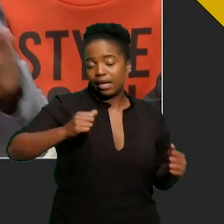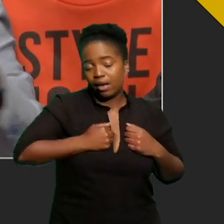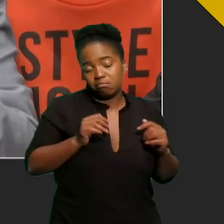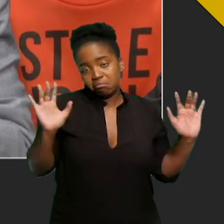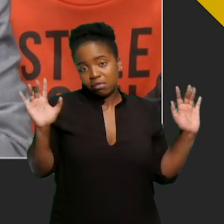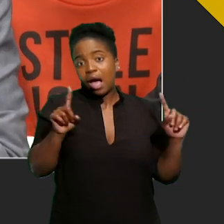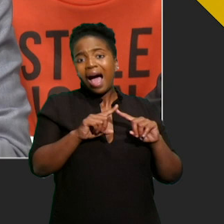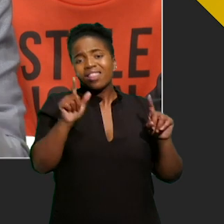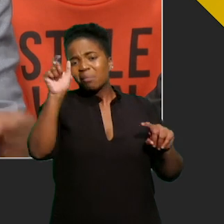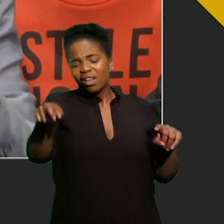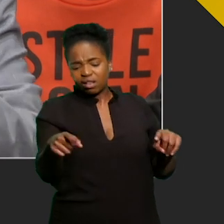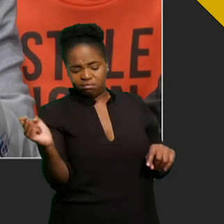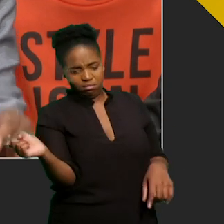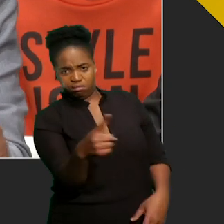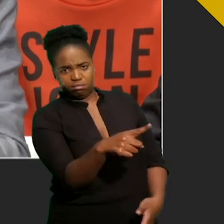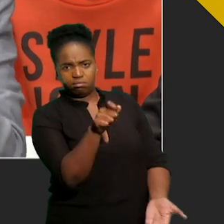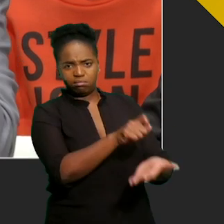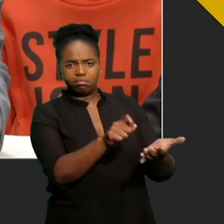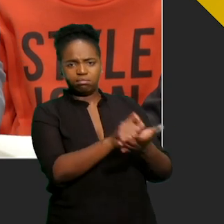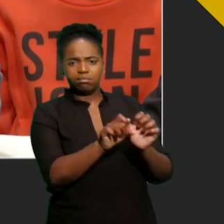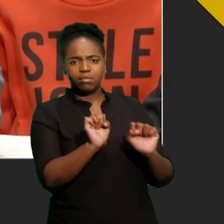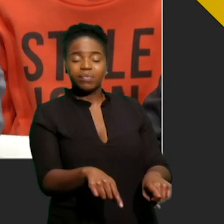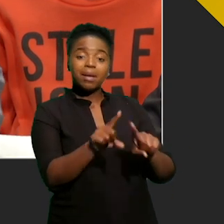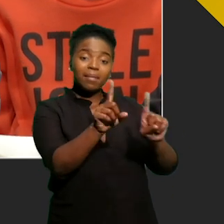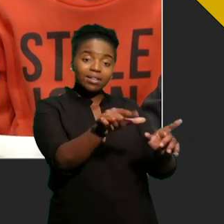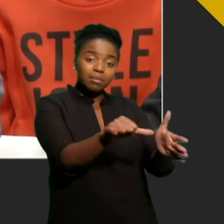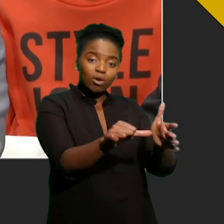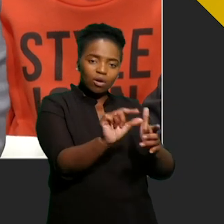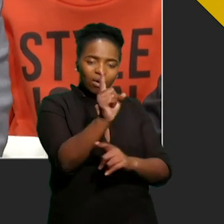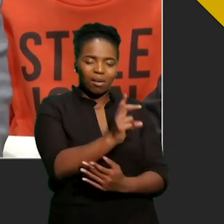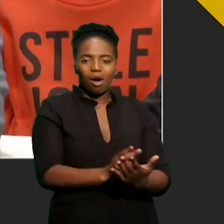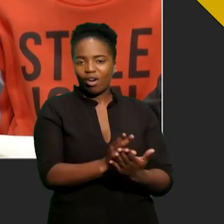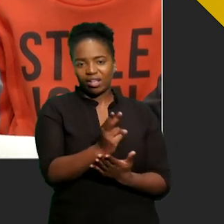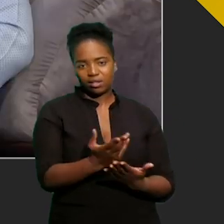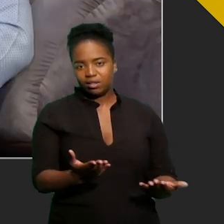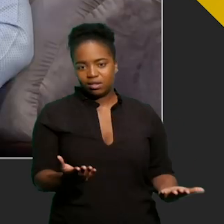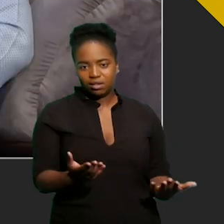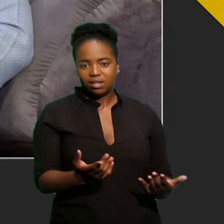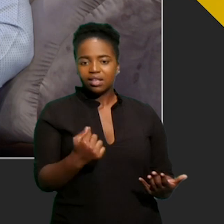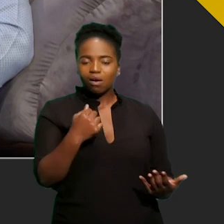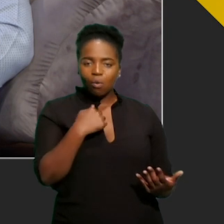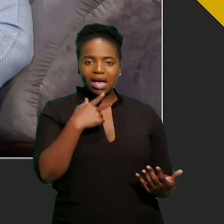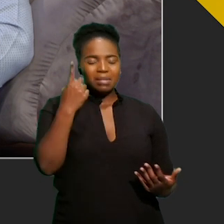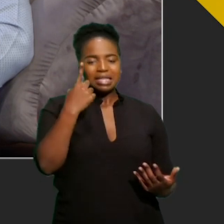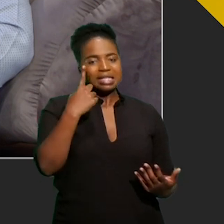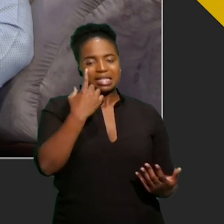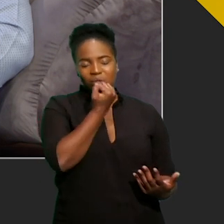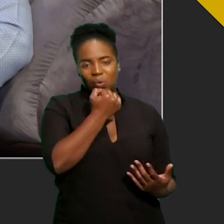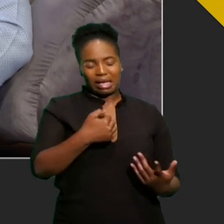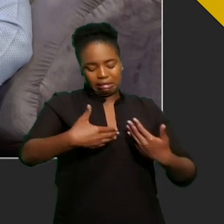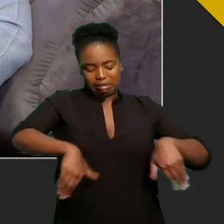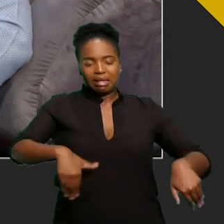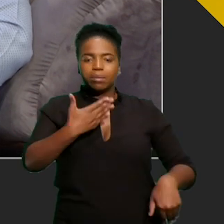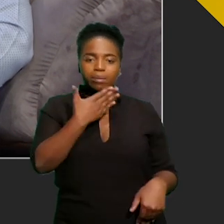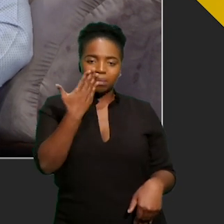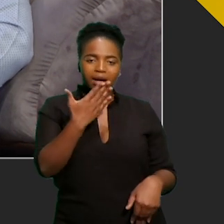But another journalist doesn't care. They must then pick that up. But what's important is to be honest. You know, a conflict of interest is deeper when it's